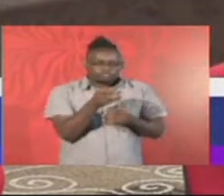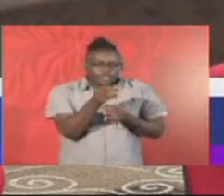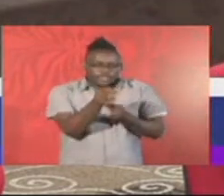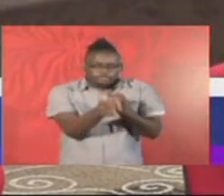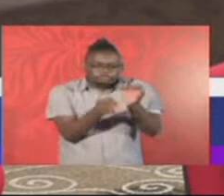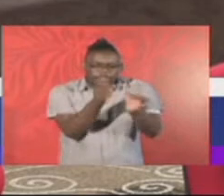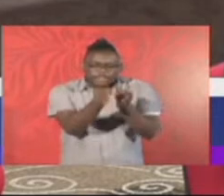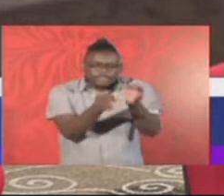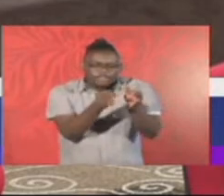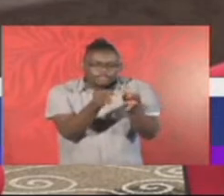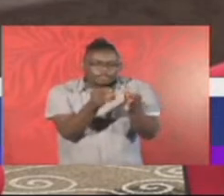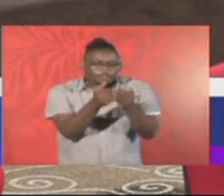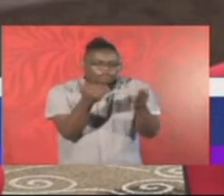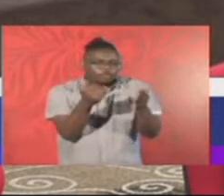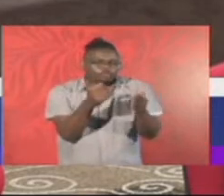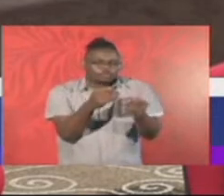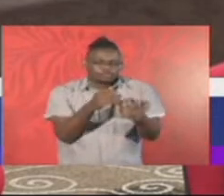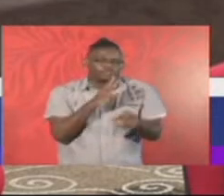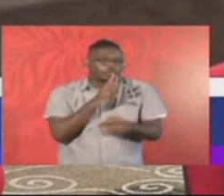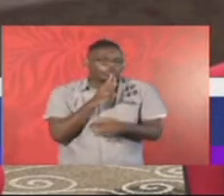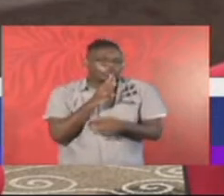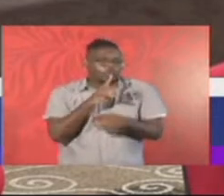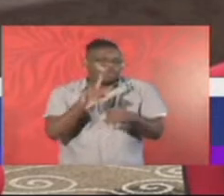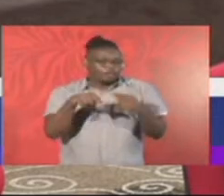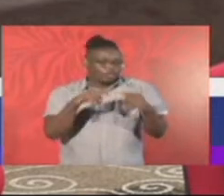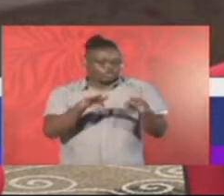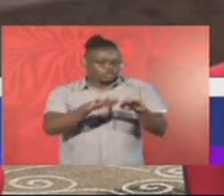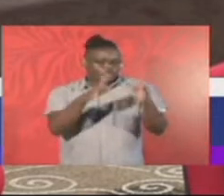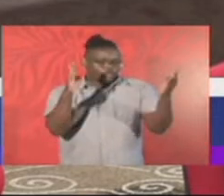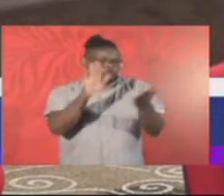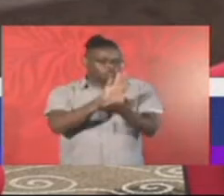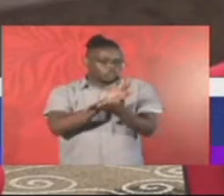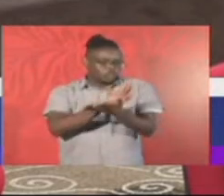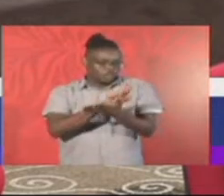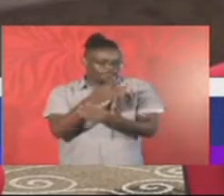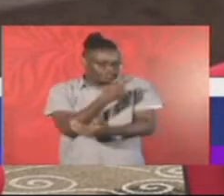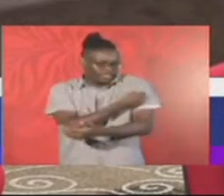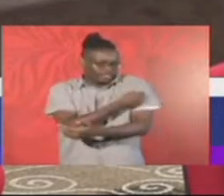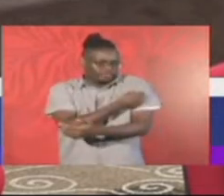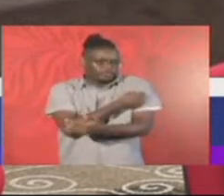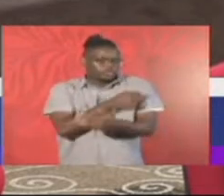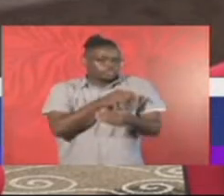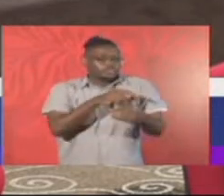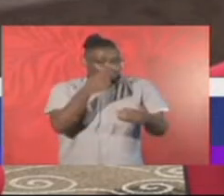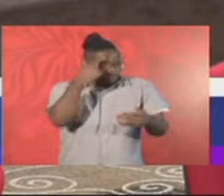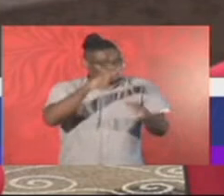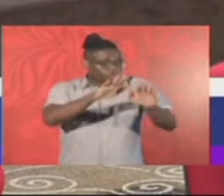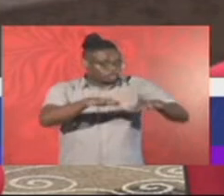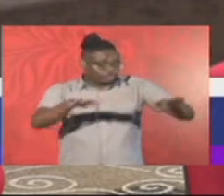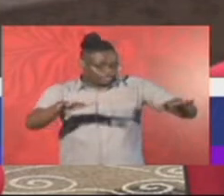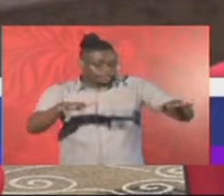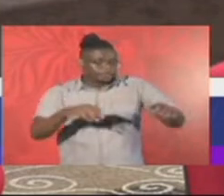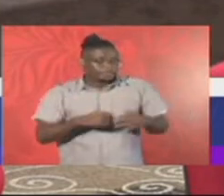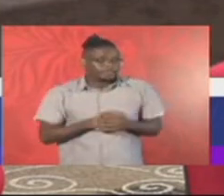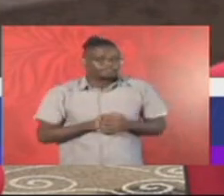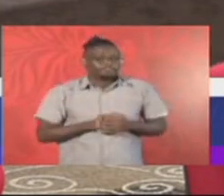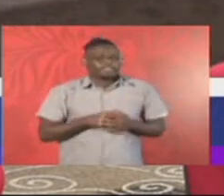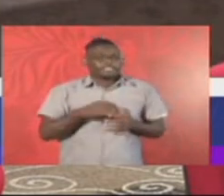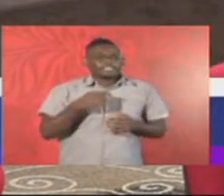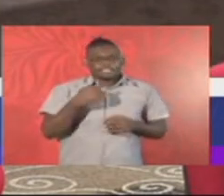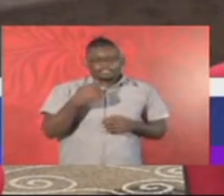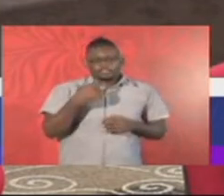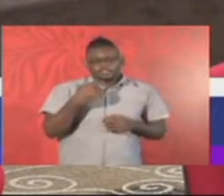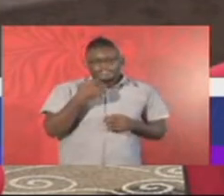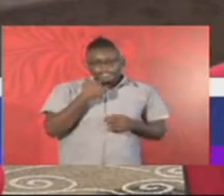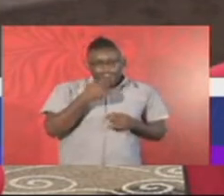spoke to the reopening of school for vaccinated students. Now, you referred to it as being an option, but later down you